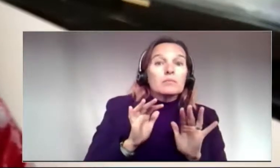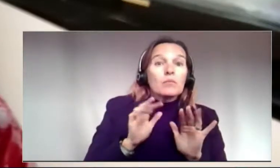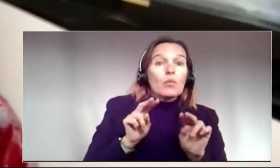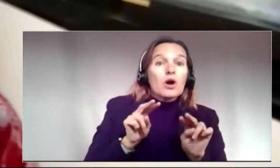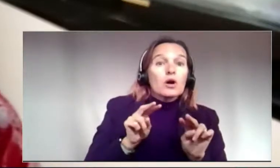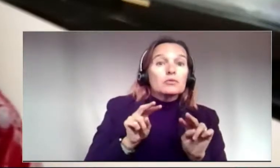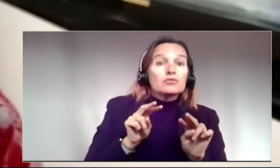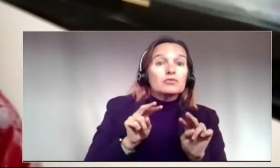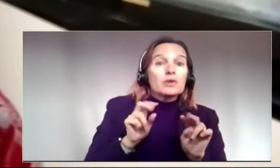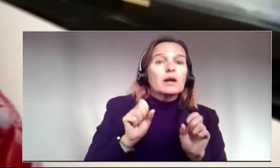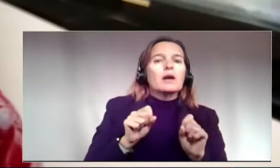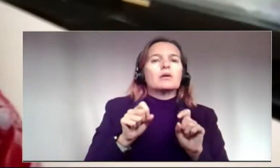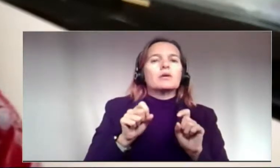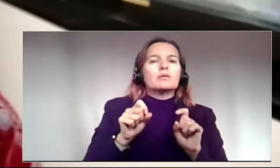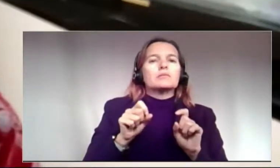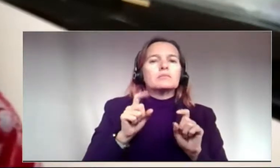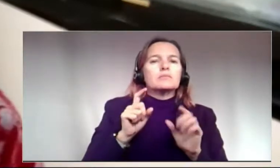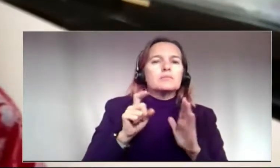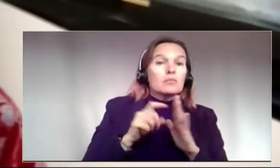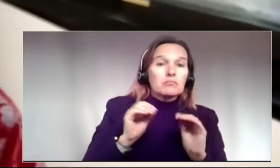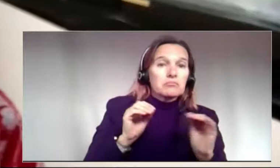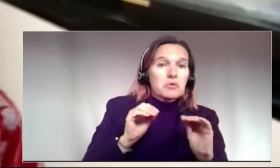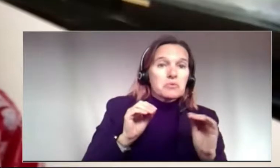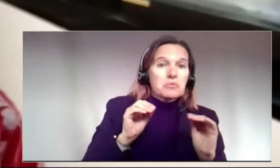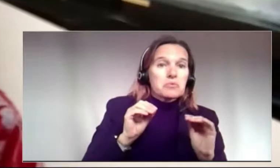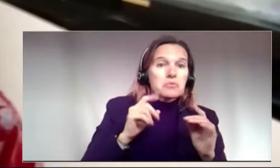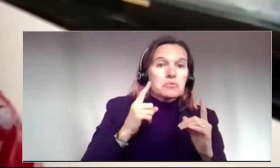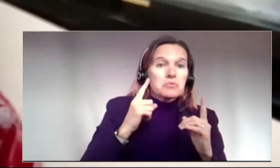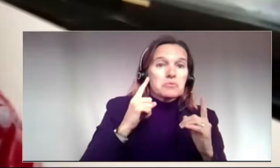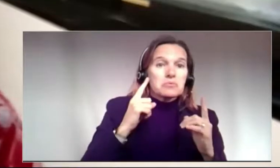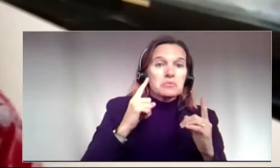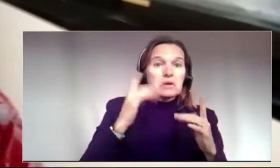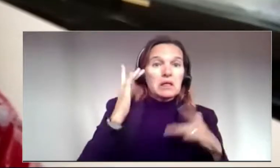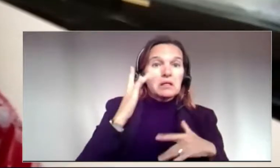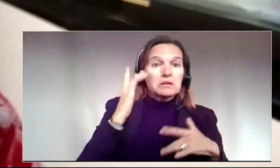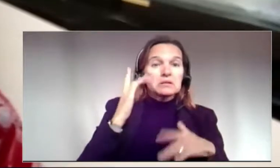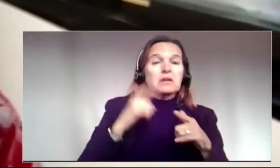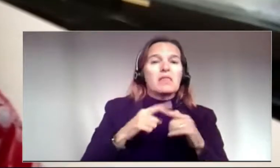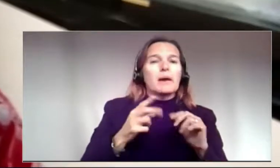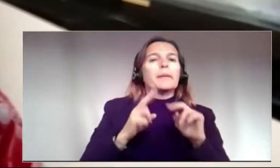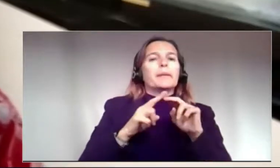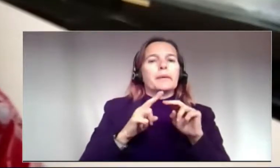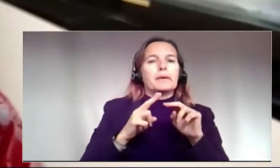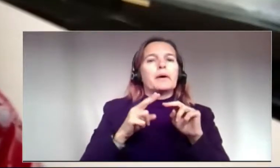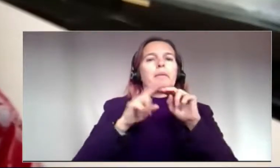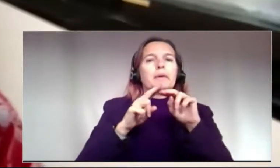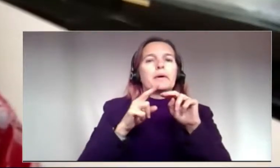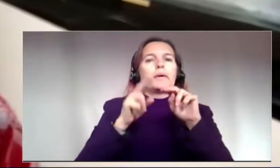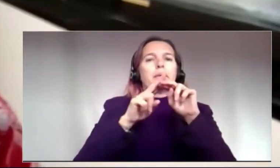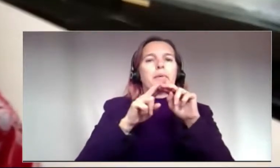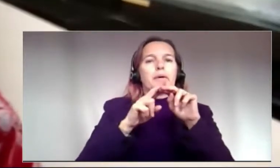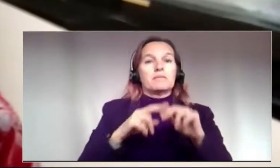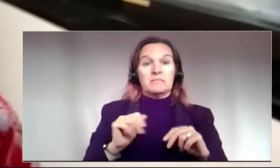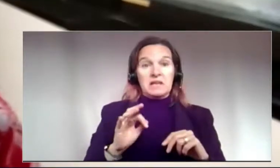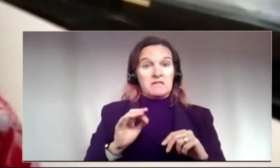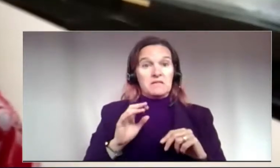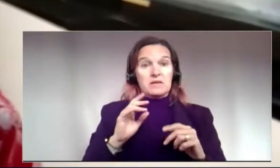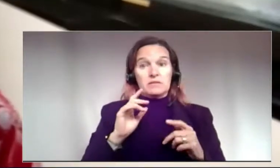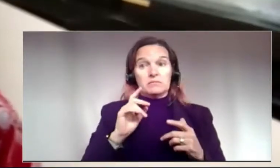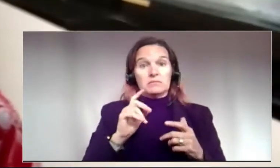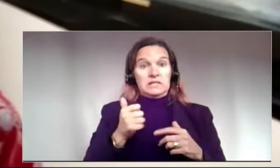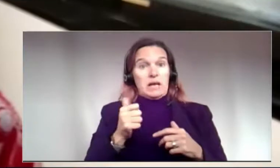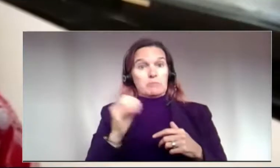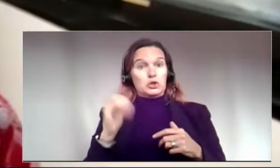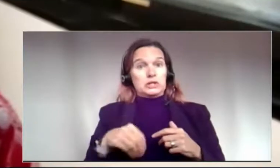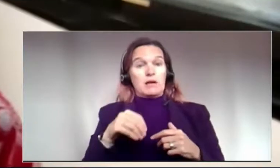it more and not cause more illness that way. If we find, on the other hand, that opening at 10% is not increasing our numbers greatly,